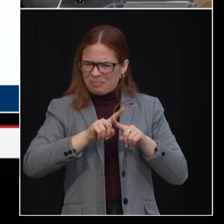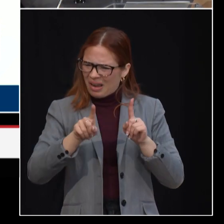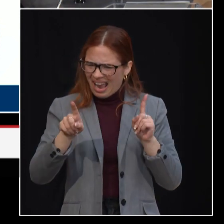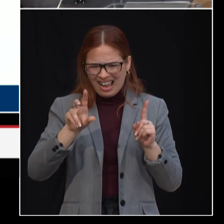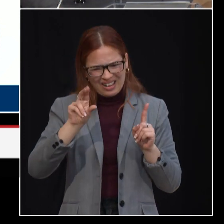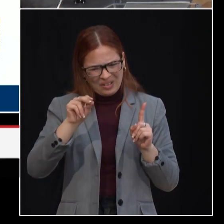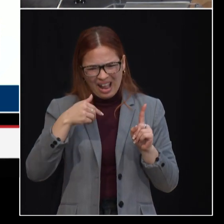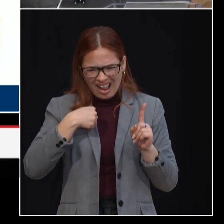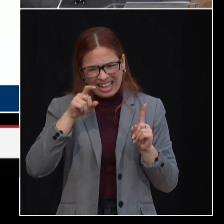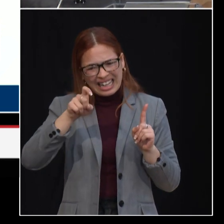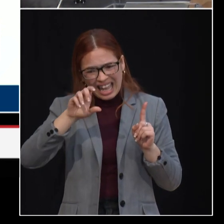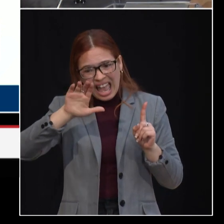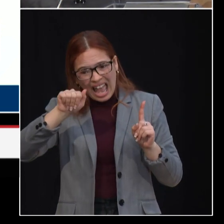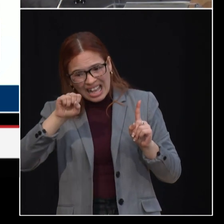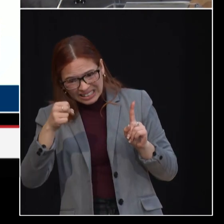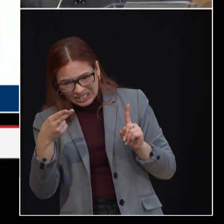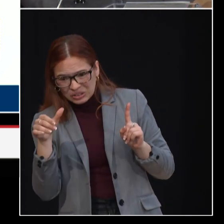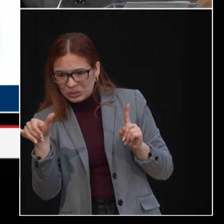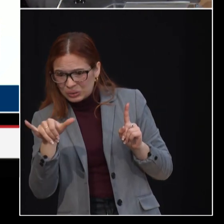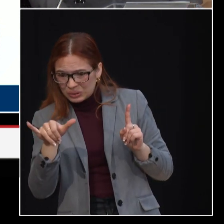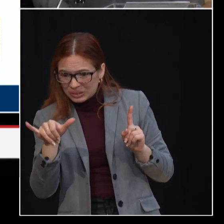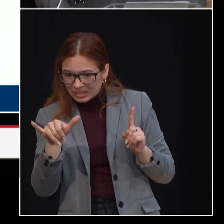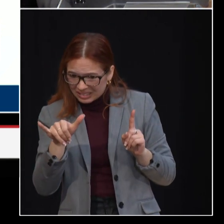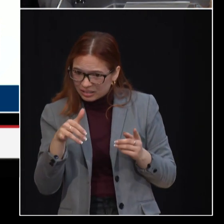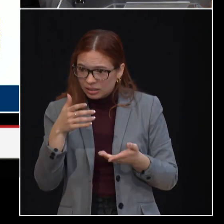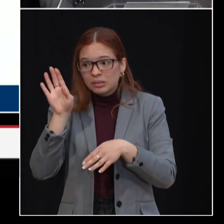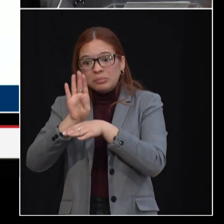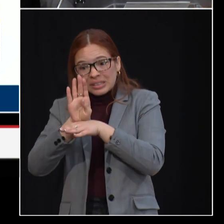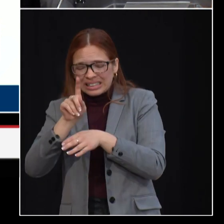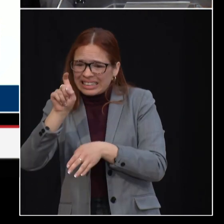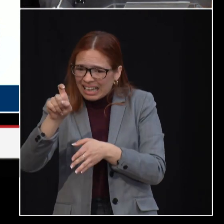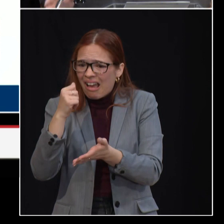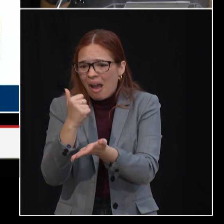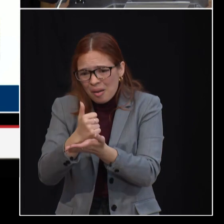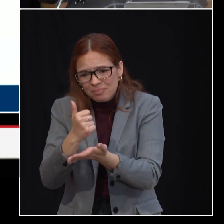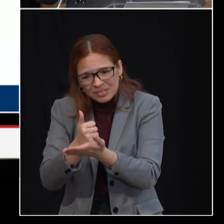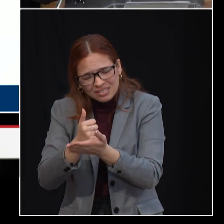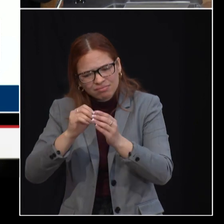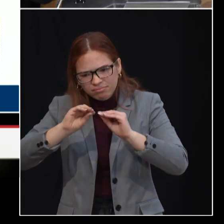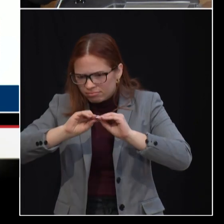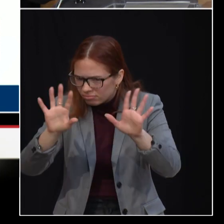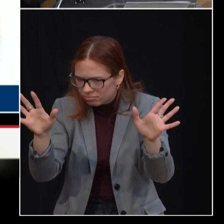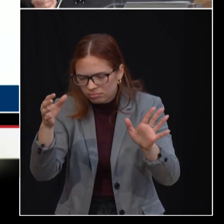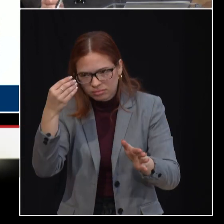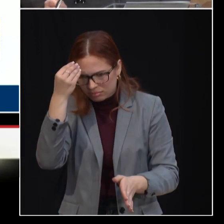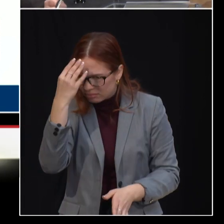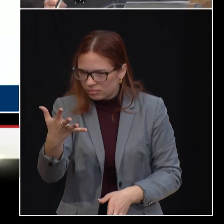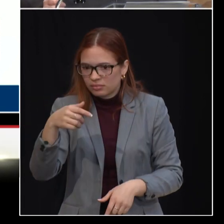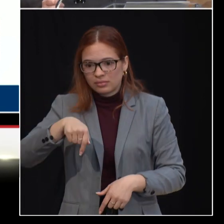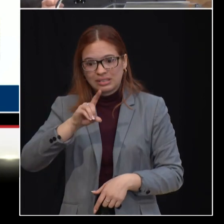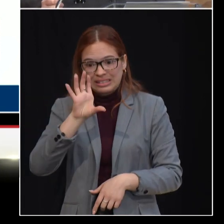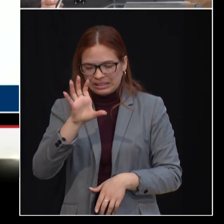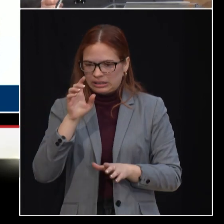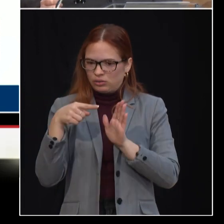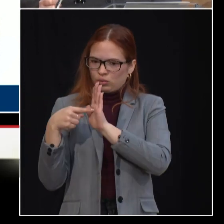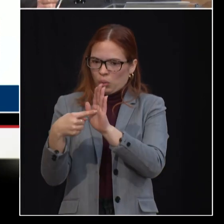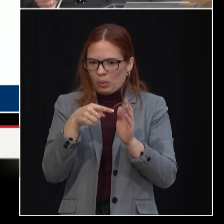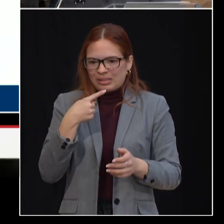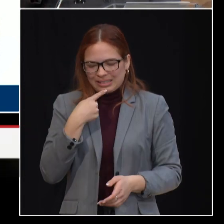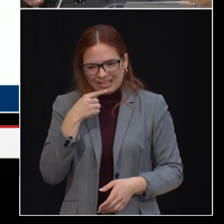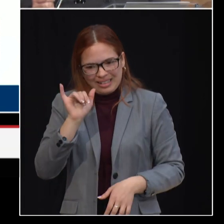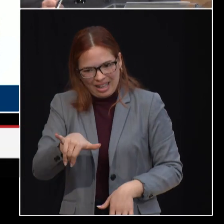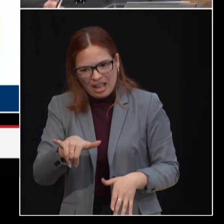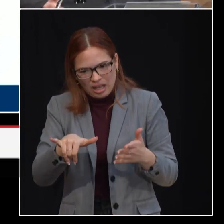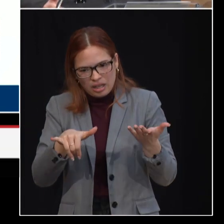know that our businesses need a little help. And so obviously DC shows where some of that help is. And one of those resources available from DSLBD right now,